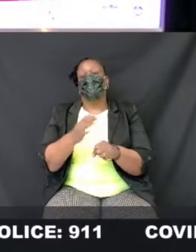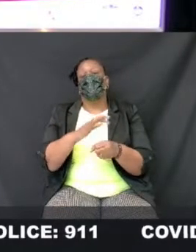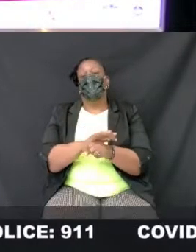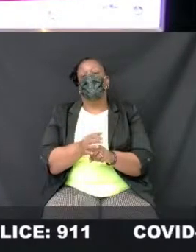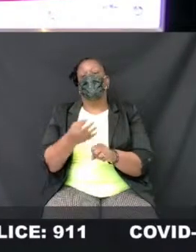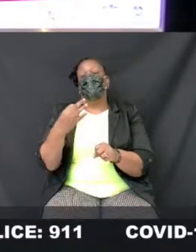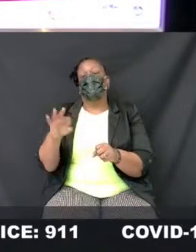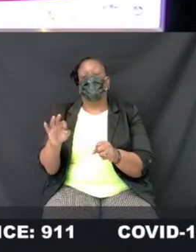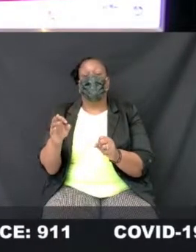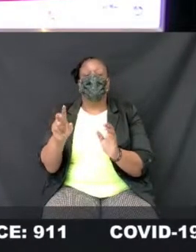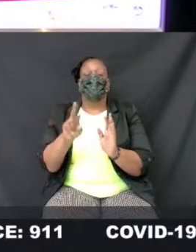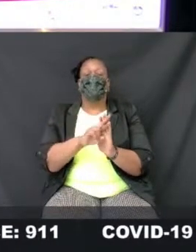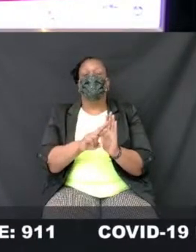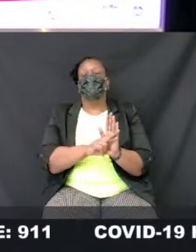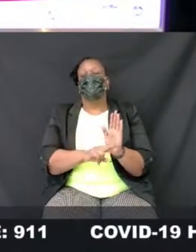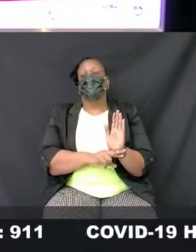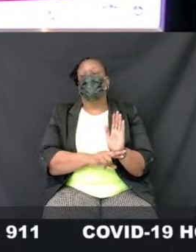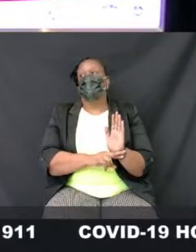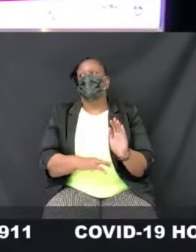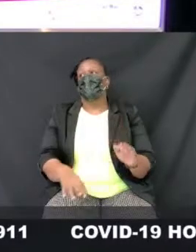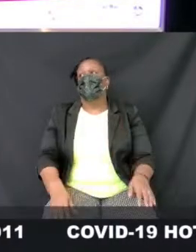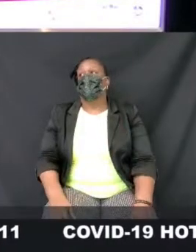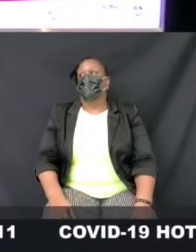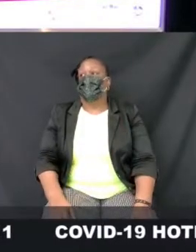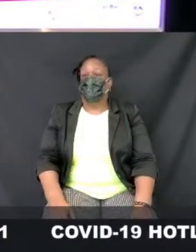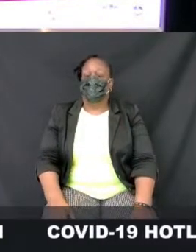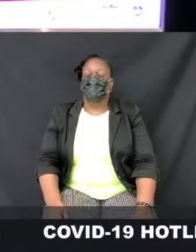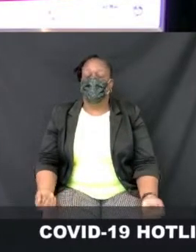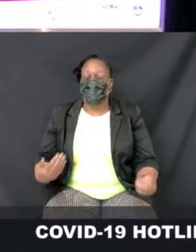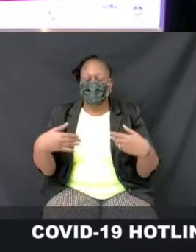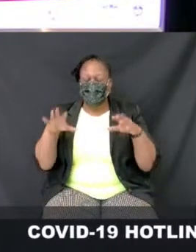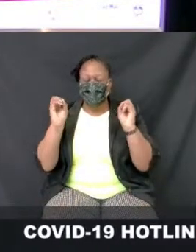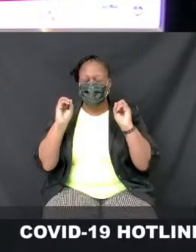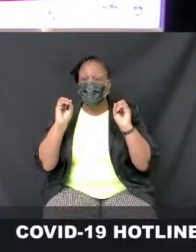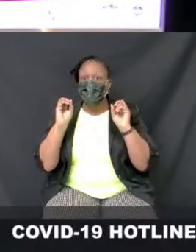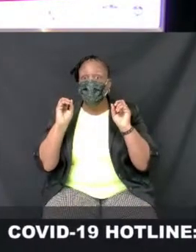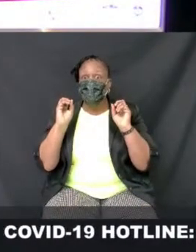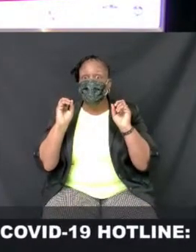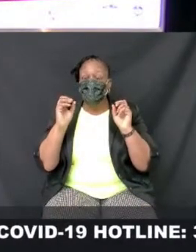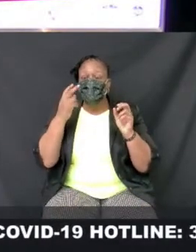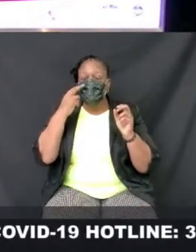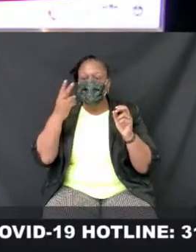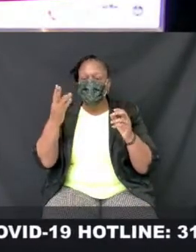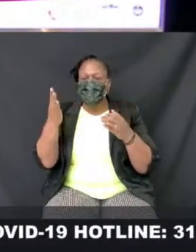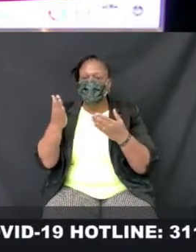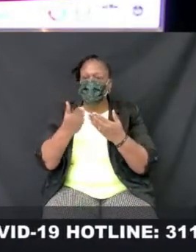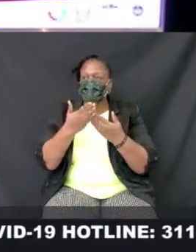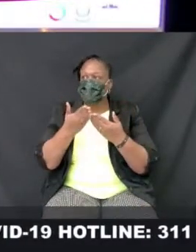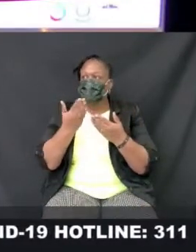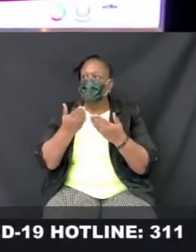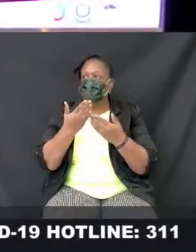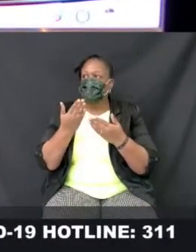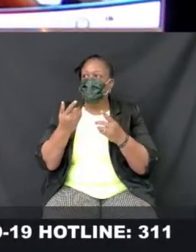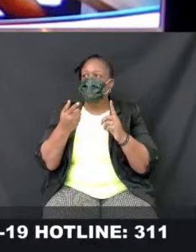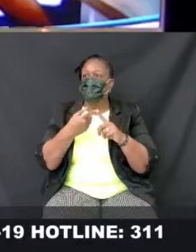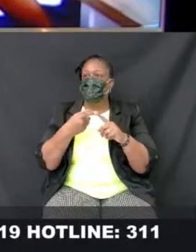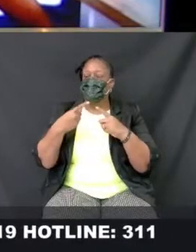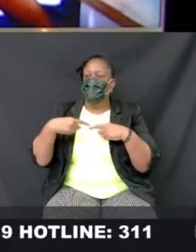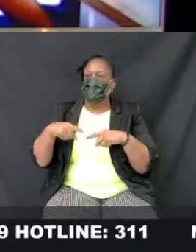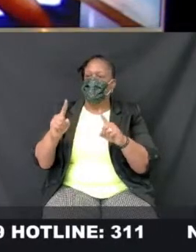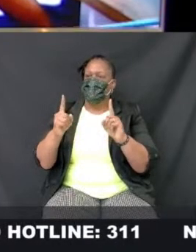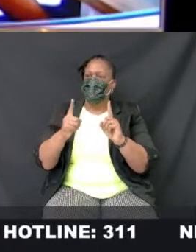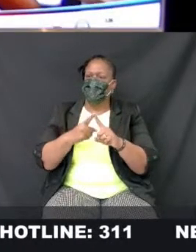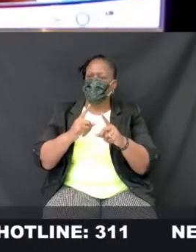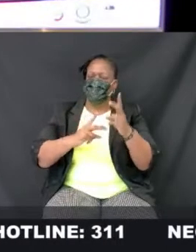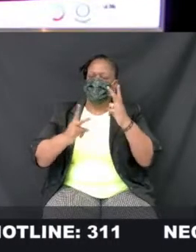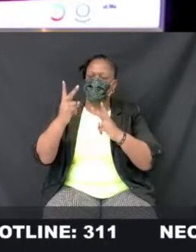and guidelines, I was astonished to see how easy it is to visit patients at